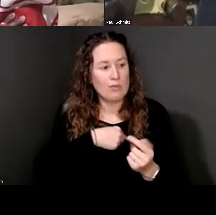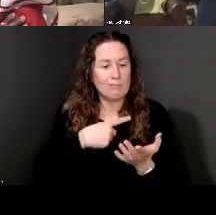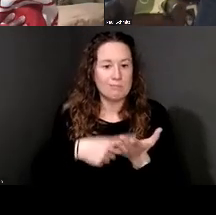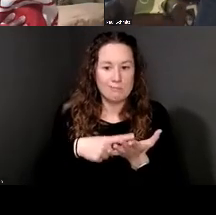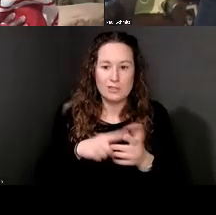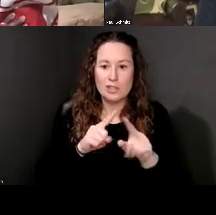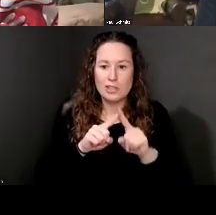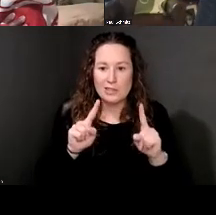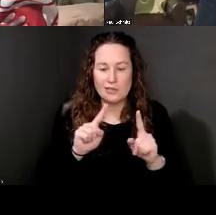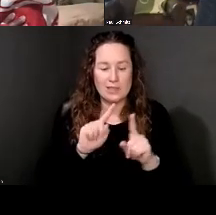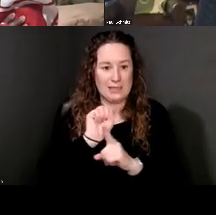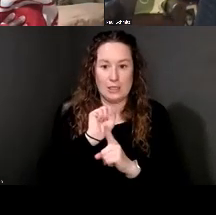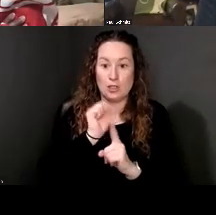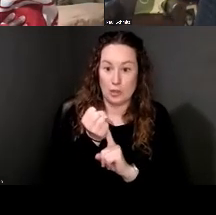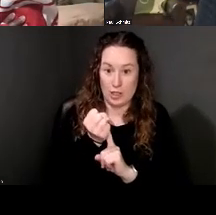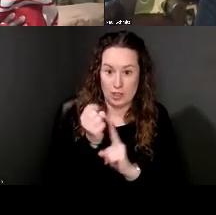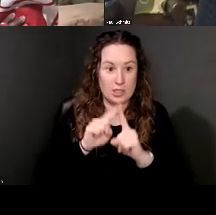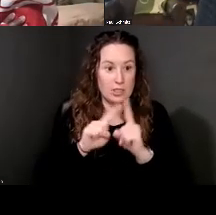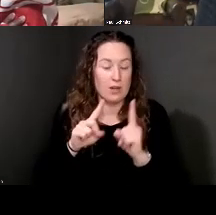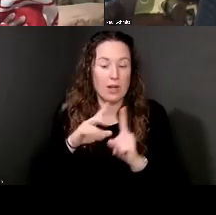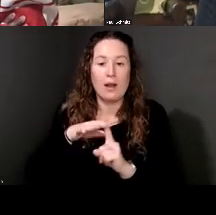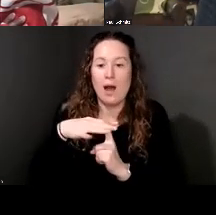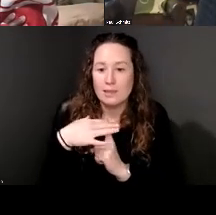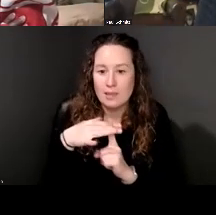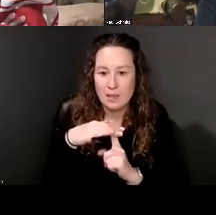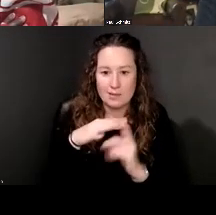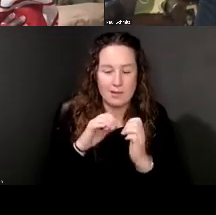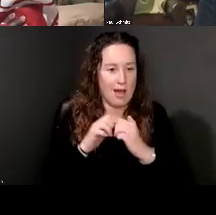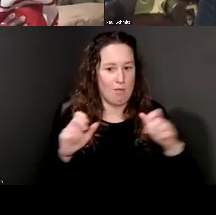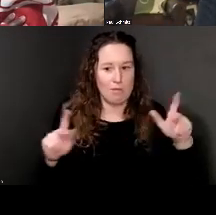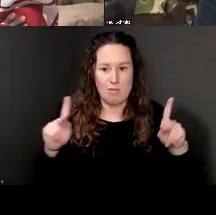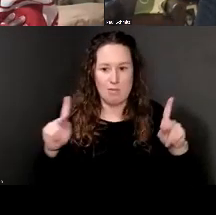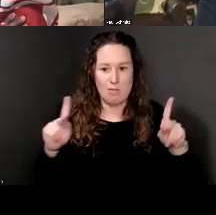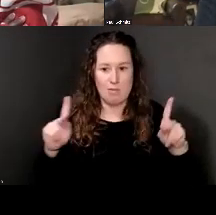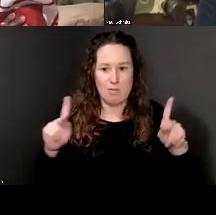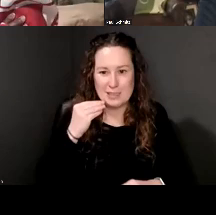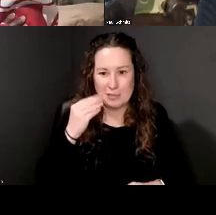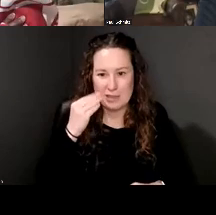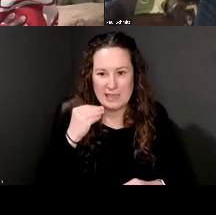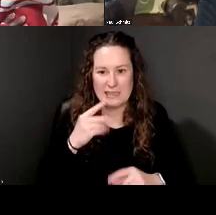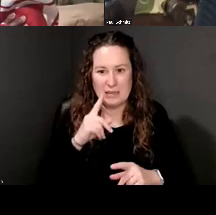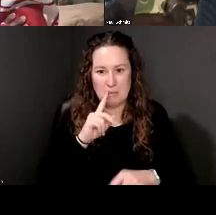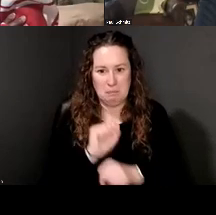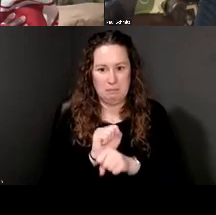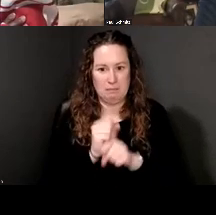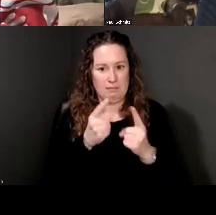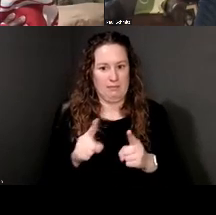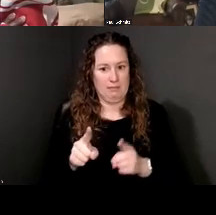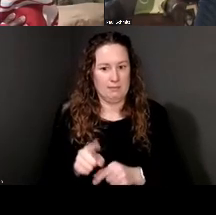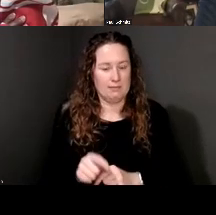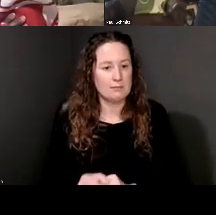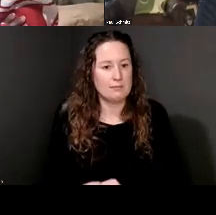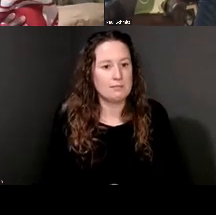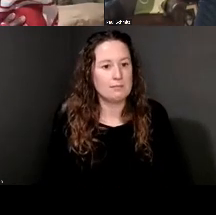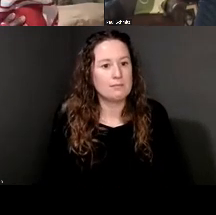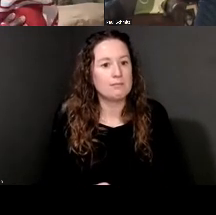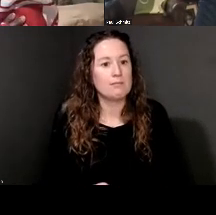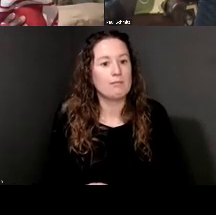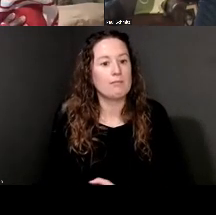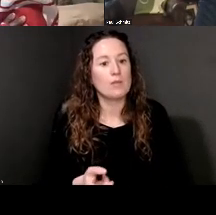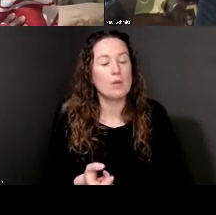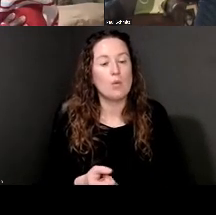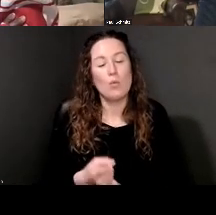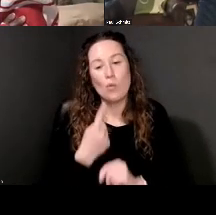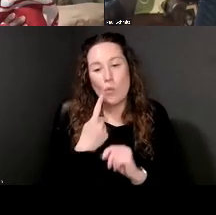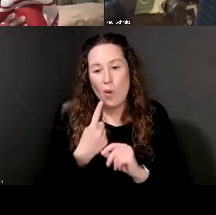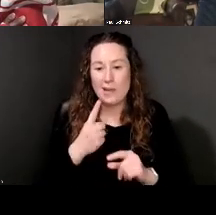or situations in the way folks are experiencing this on the ground. And one type or archetype,